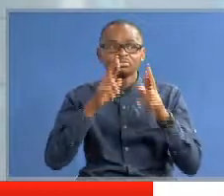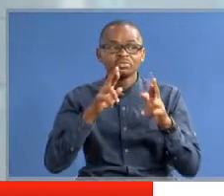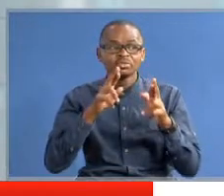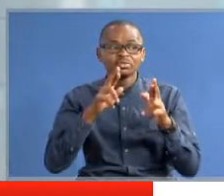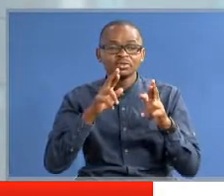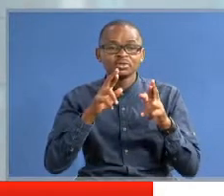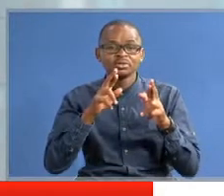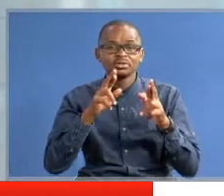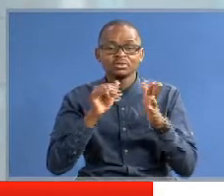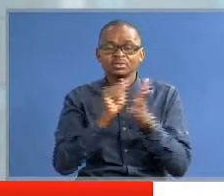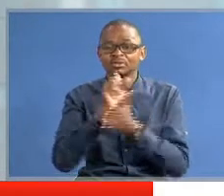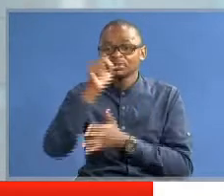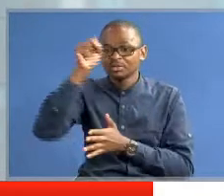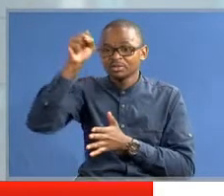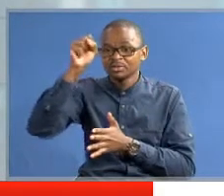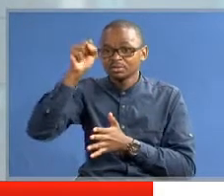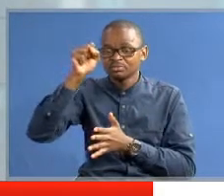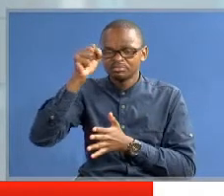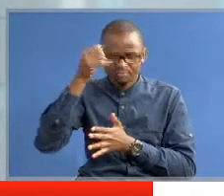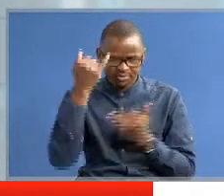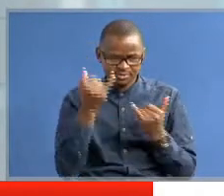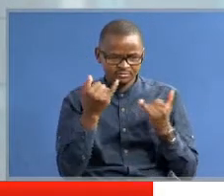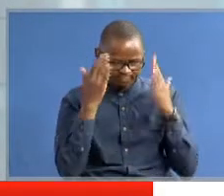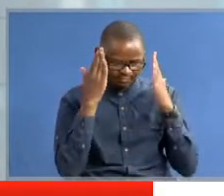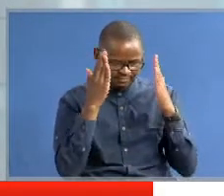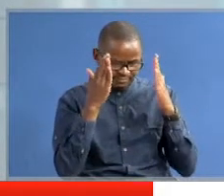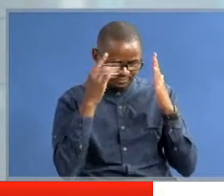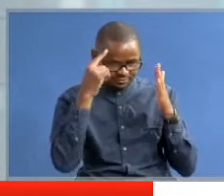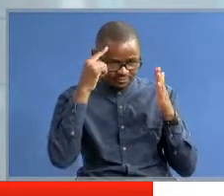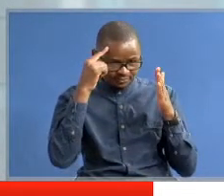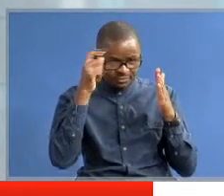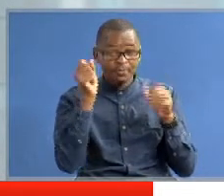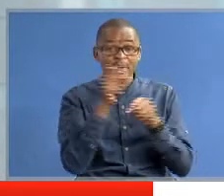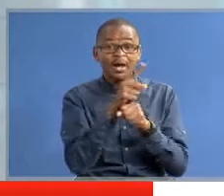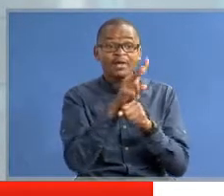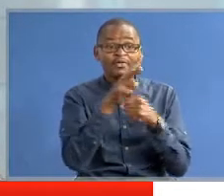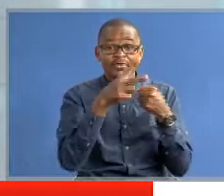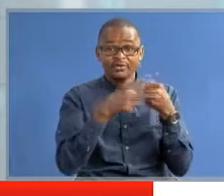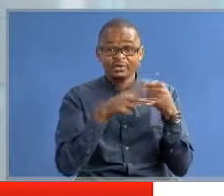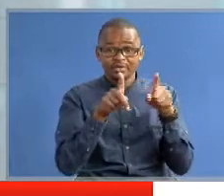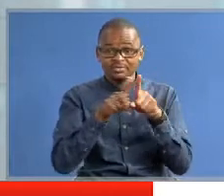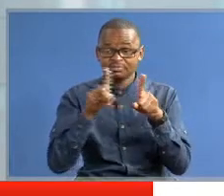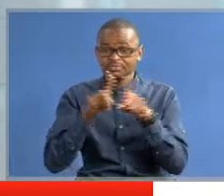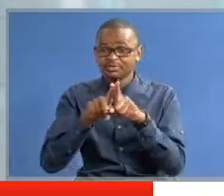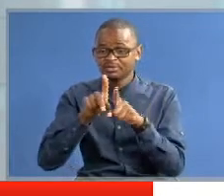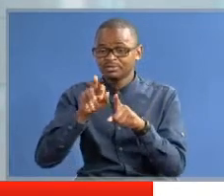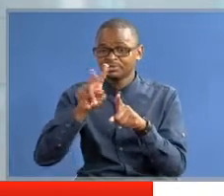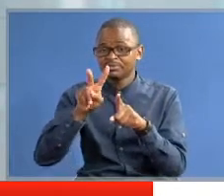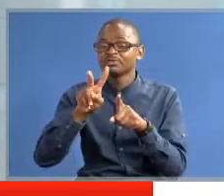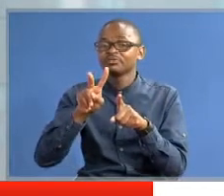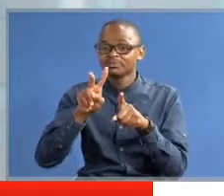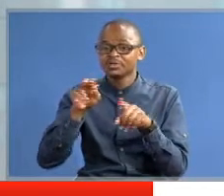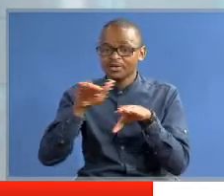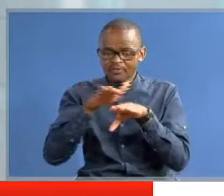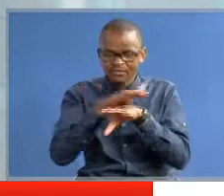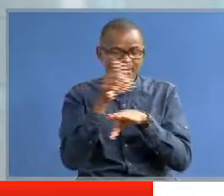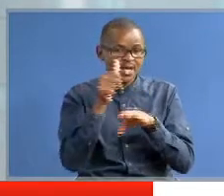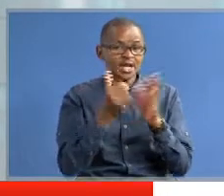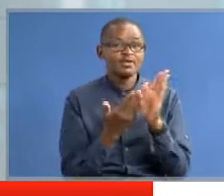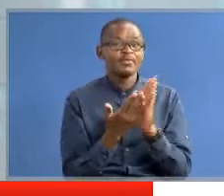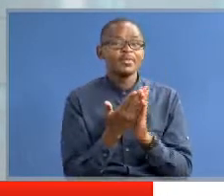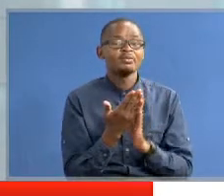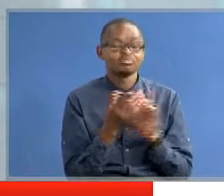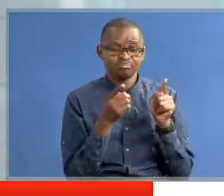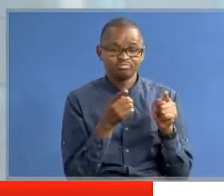Right, that is on Matters Politics, and of course all eyes are on Kibra for November 7th. We're also looking forward as KUTV and covering any